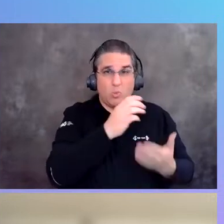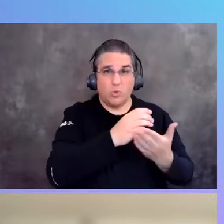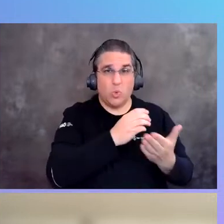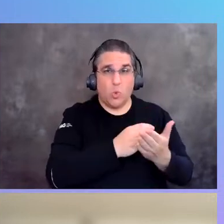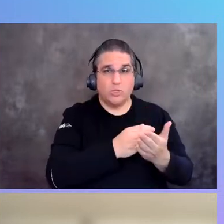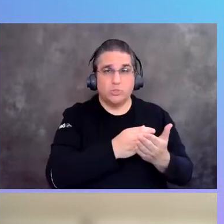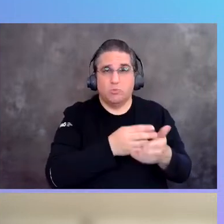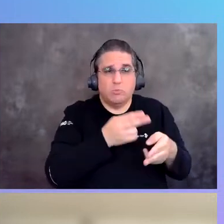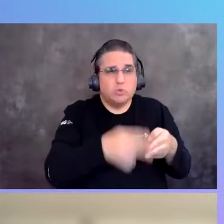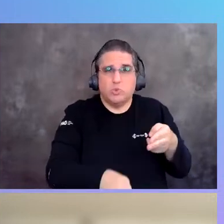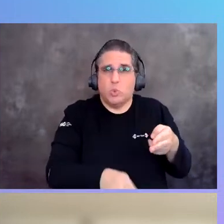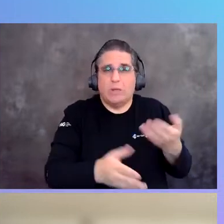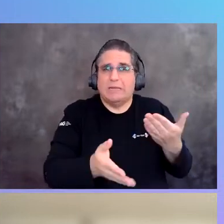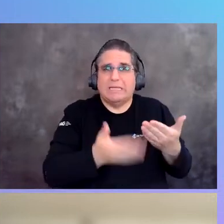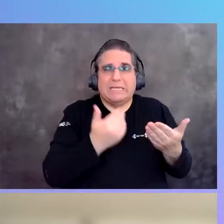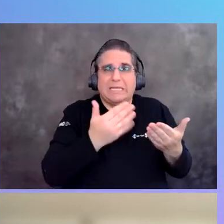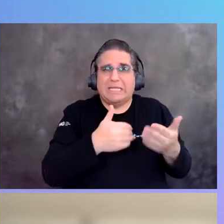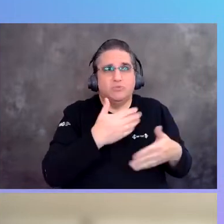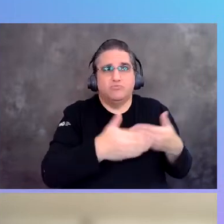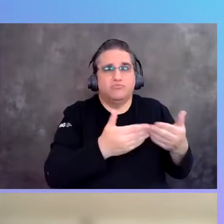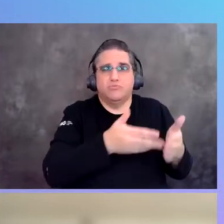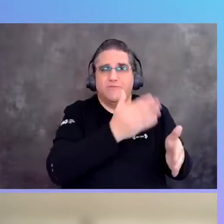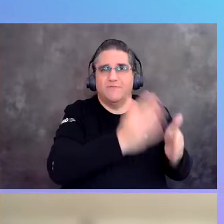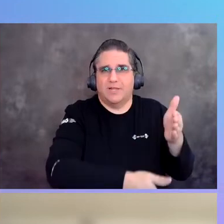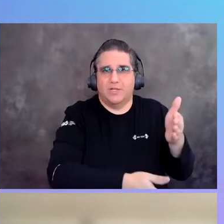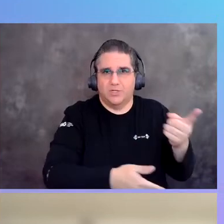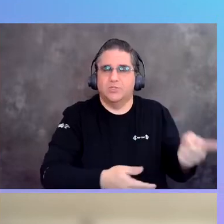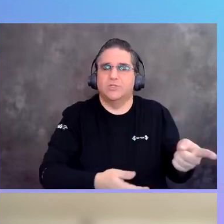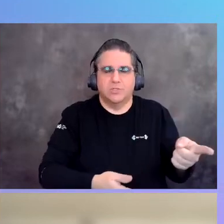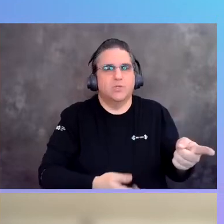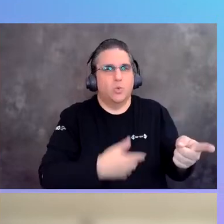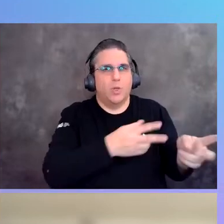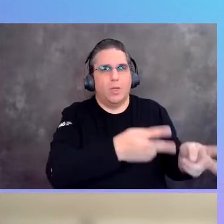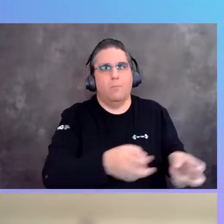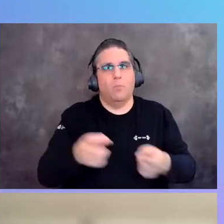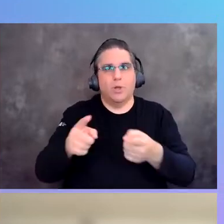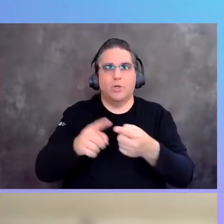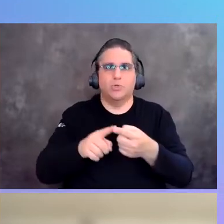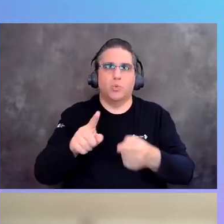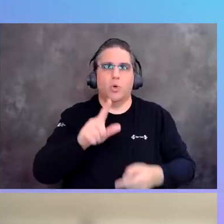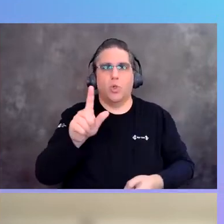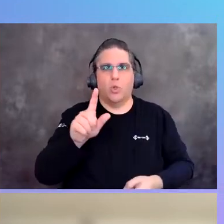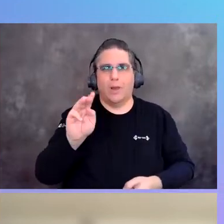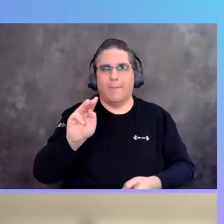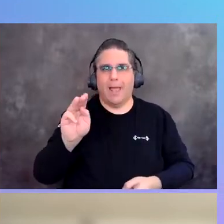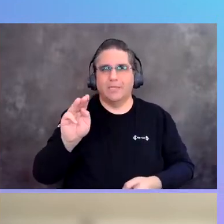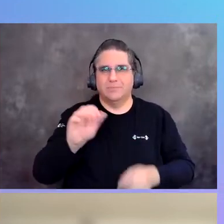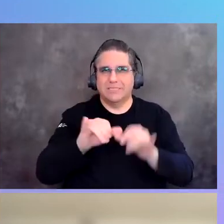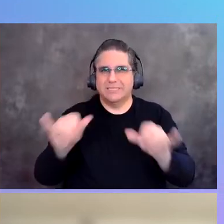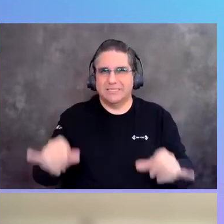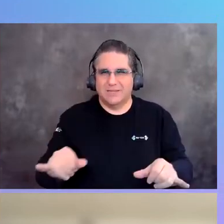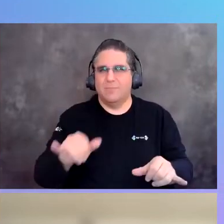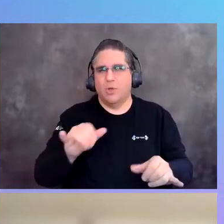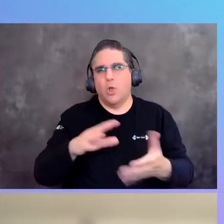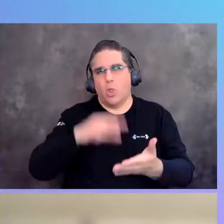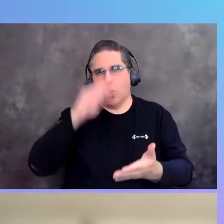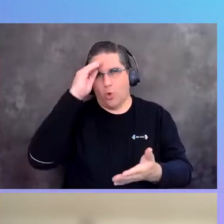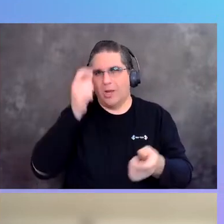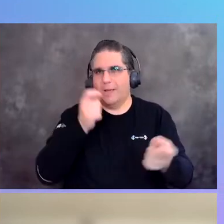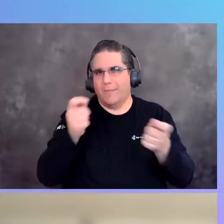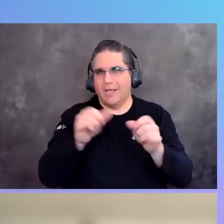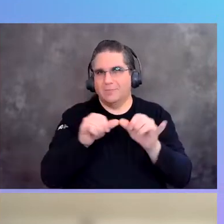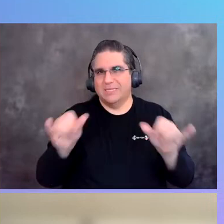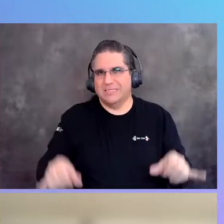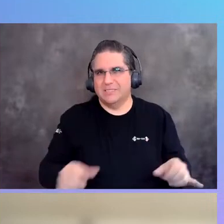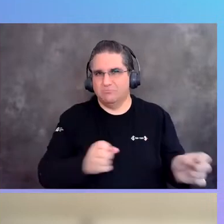into your learning management system, are really great to help build that knowledge, and also drop back in and check when things get